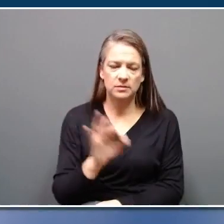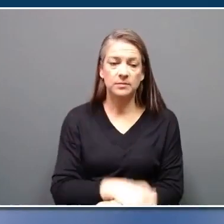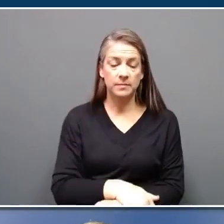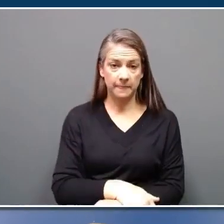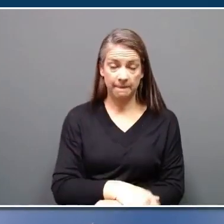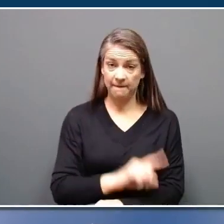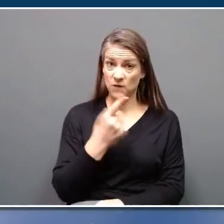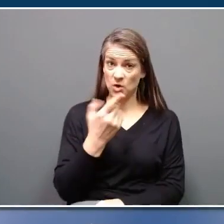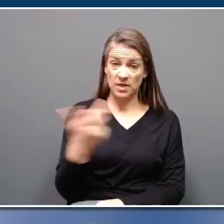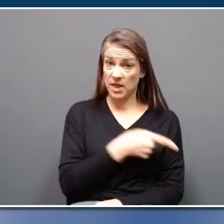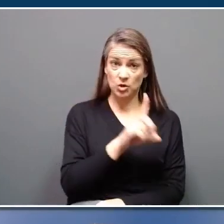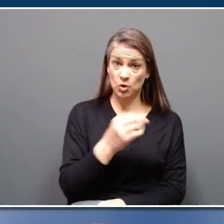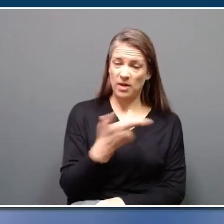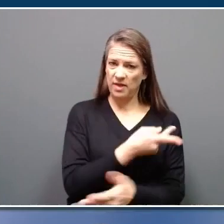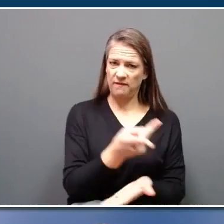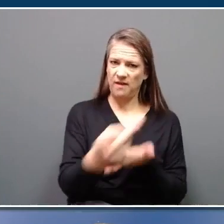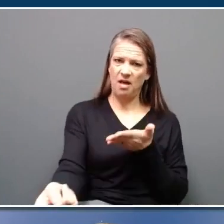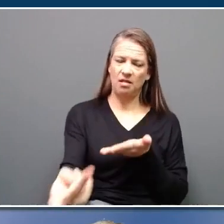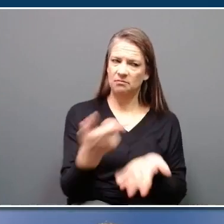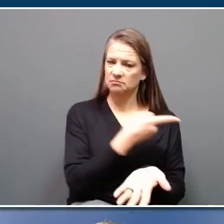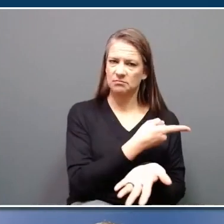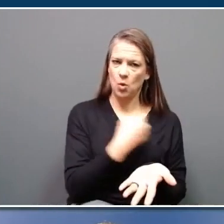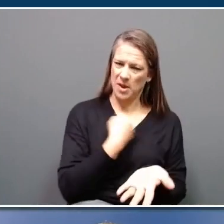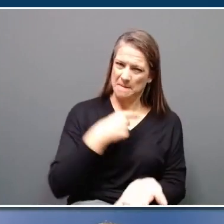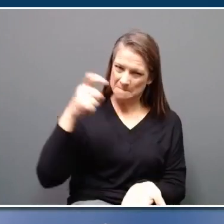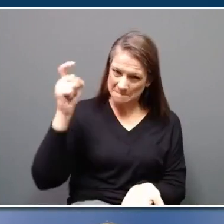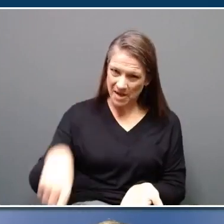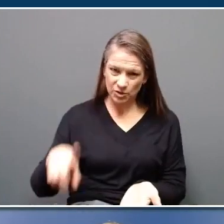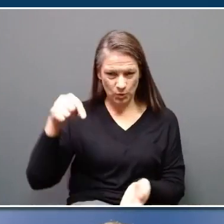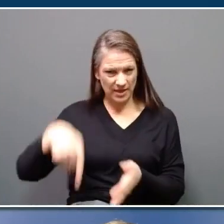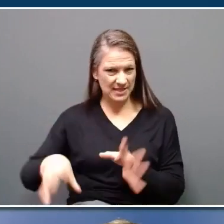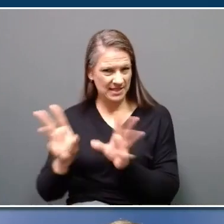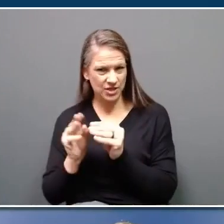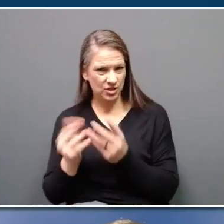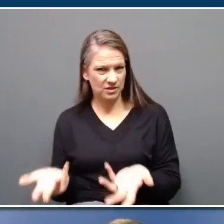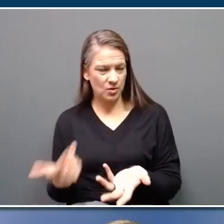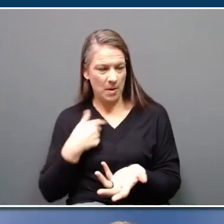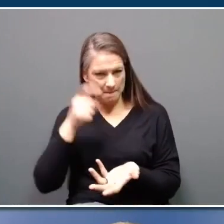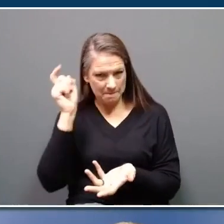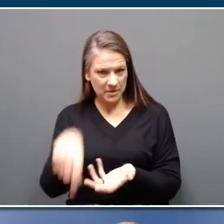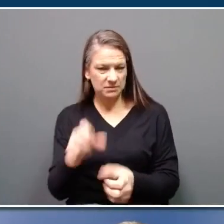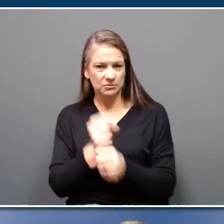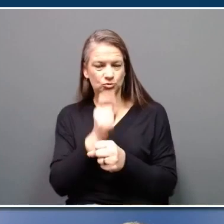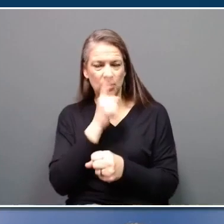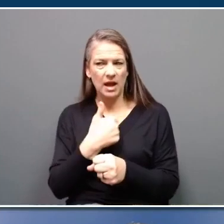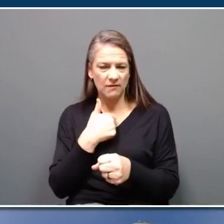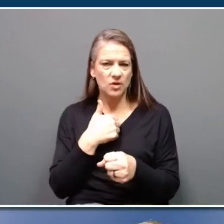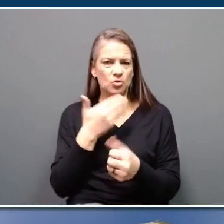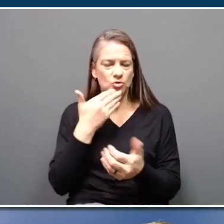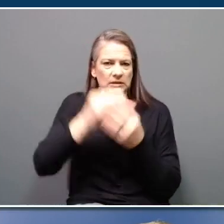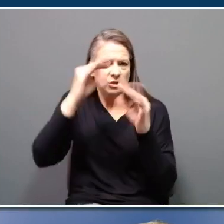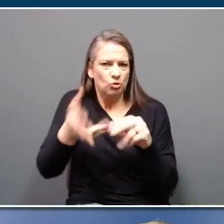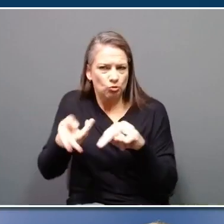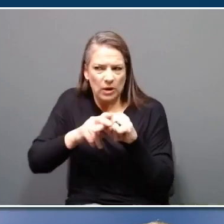do is fail to do what we have to do in this session, and that is to effectuate significant teacher raises, significant